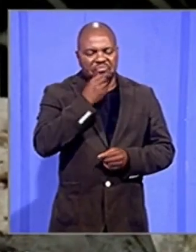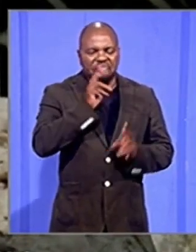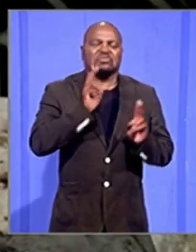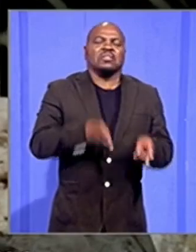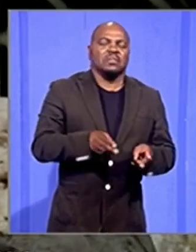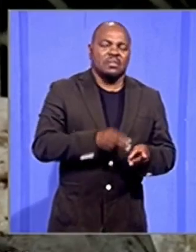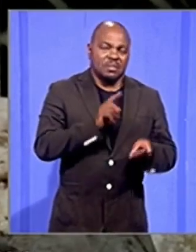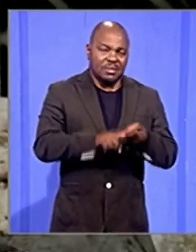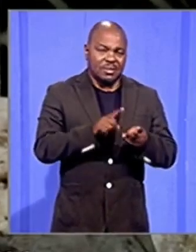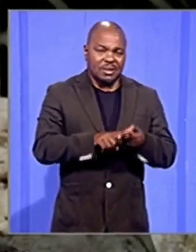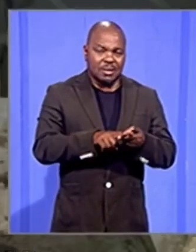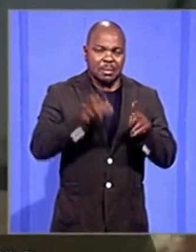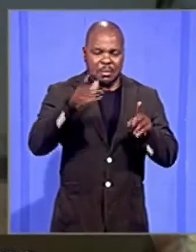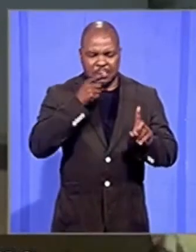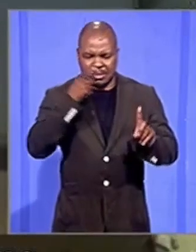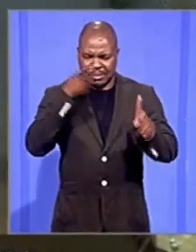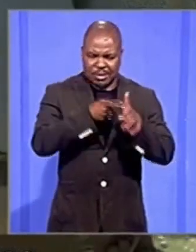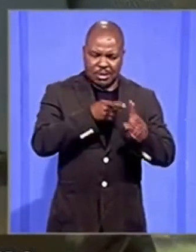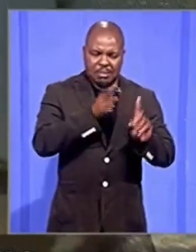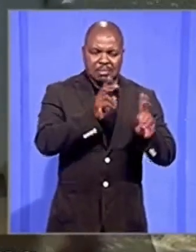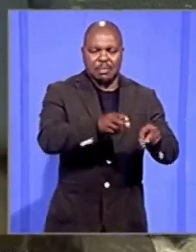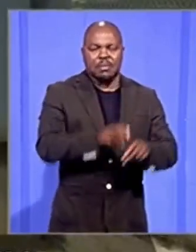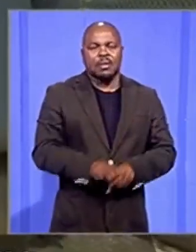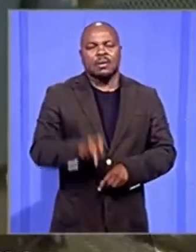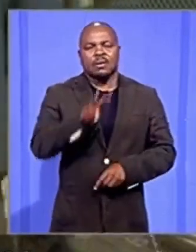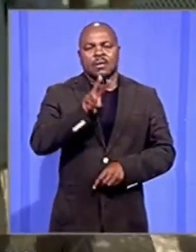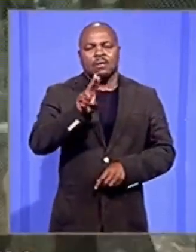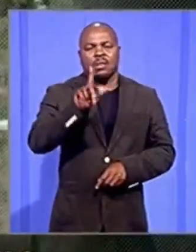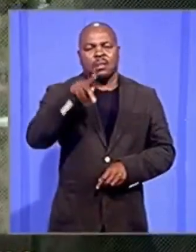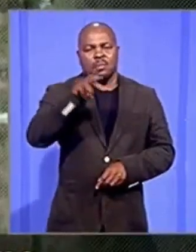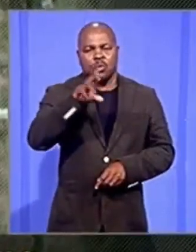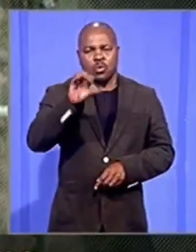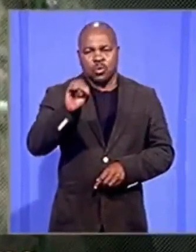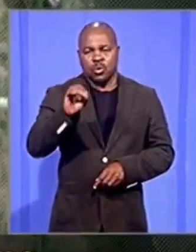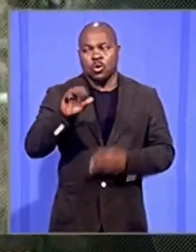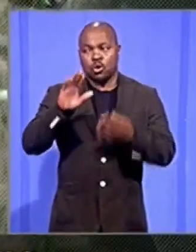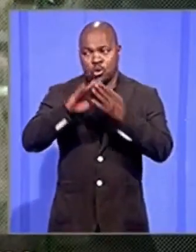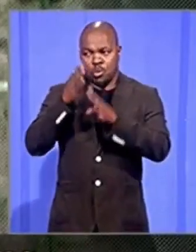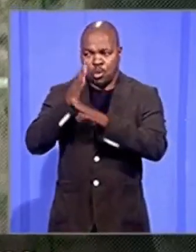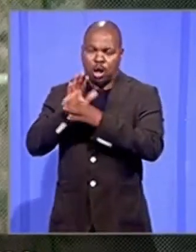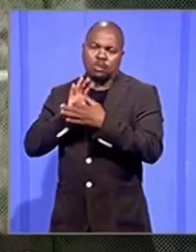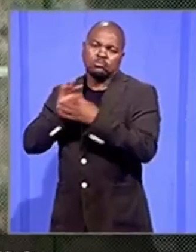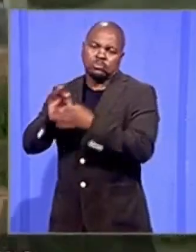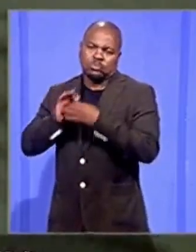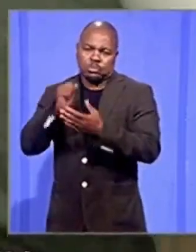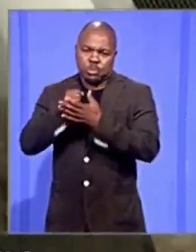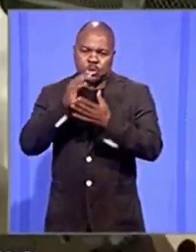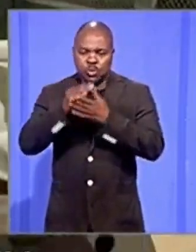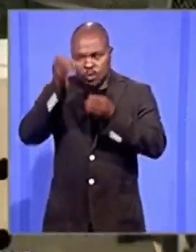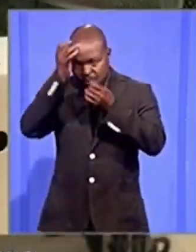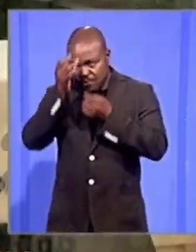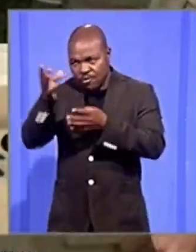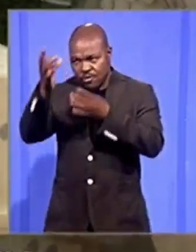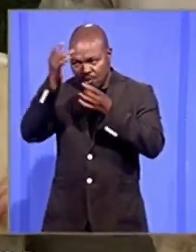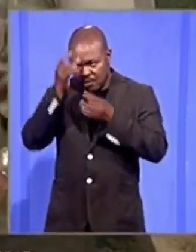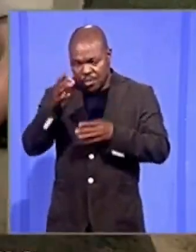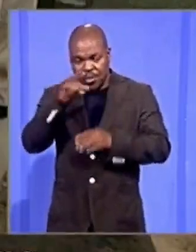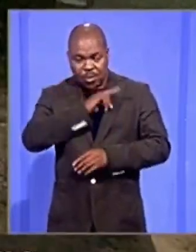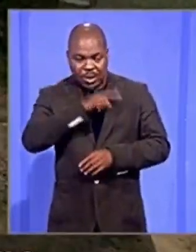are being directly targeted. VULPRO e dirisana le baagi go tsweletsa kitso ka matshosetsi